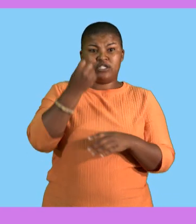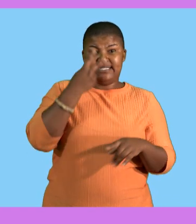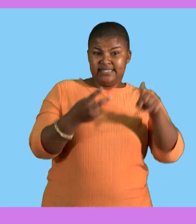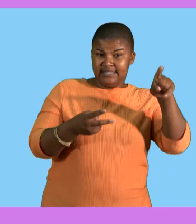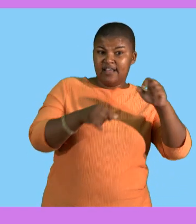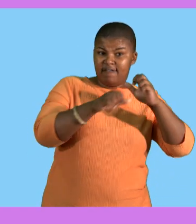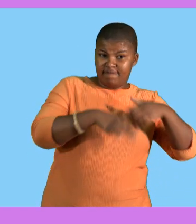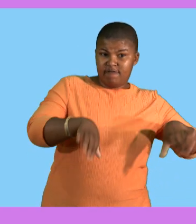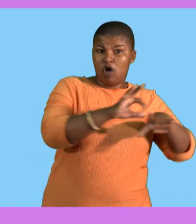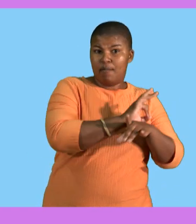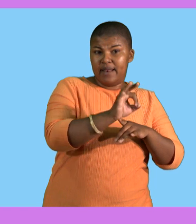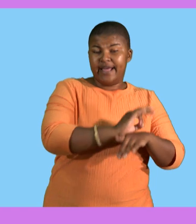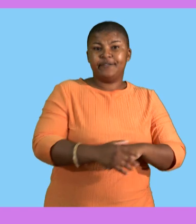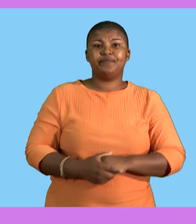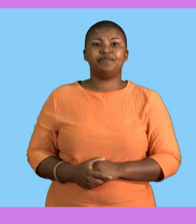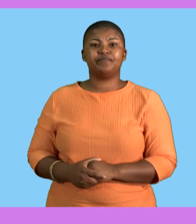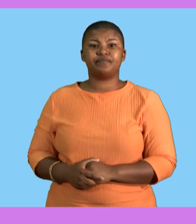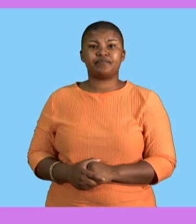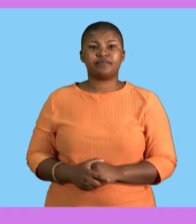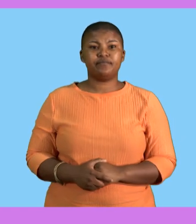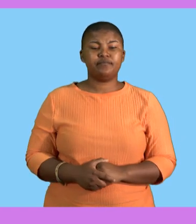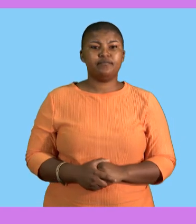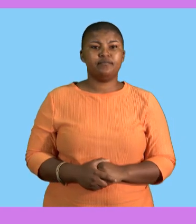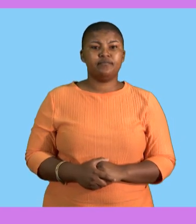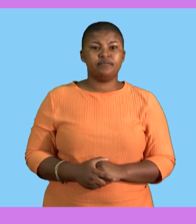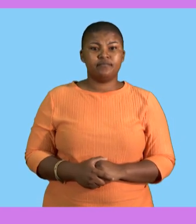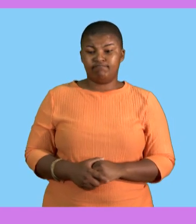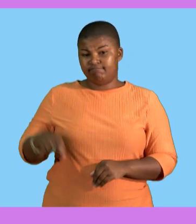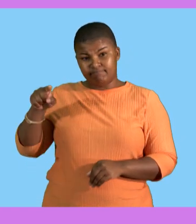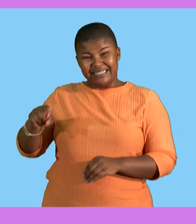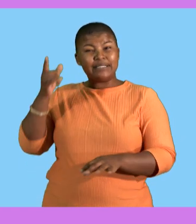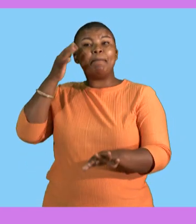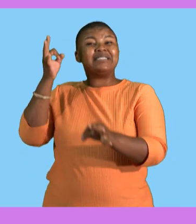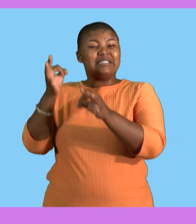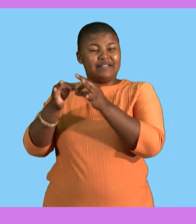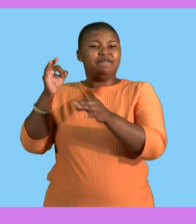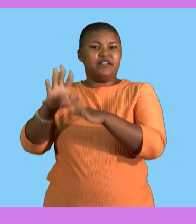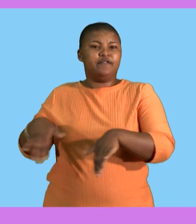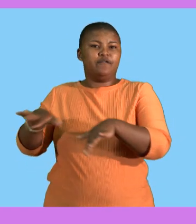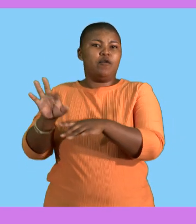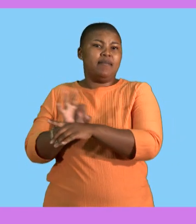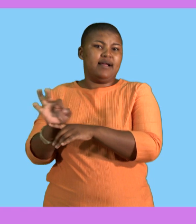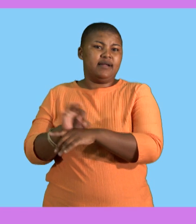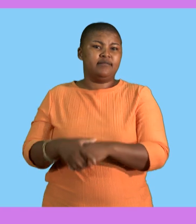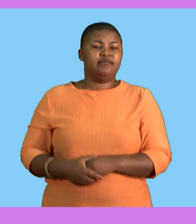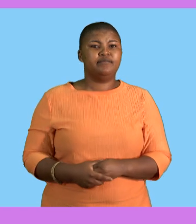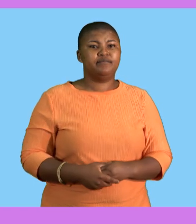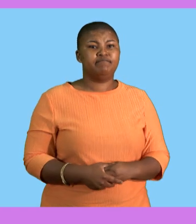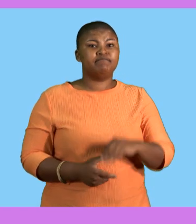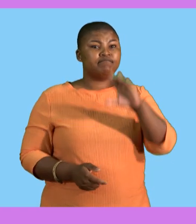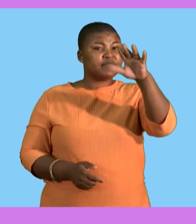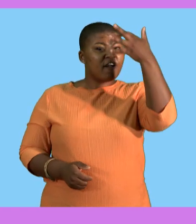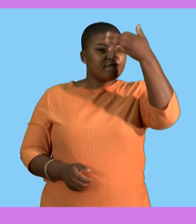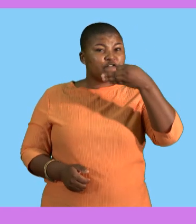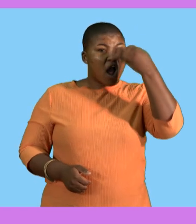floor plan. There is a more specific floor plan. This will be your